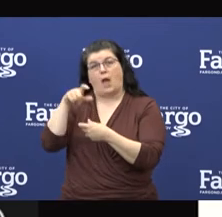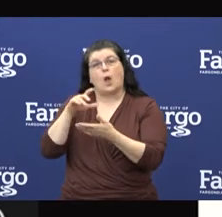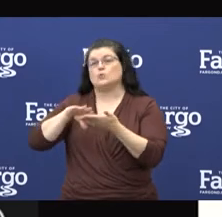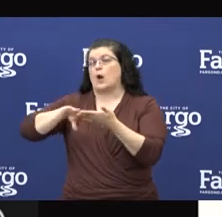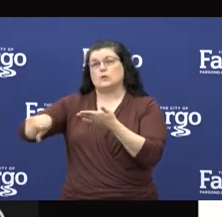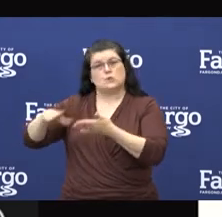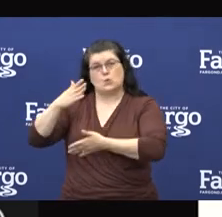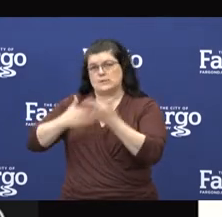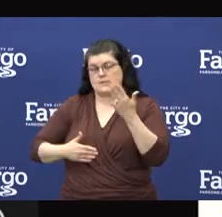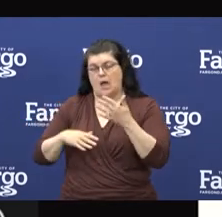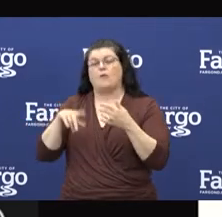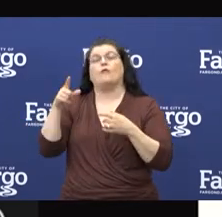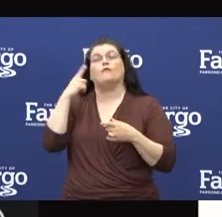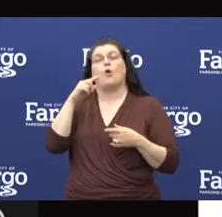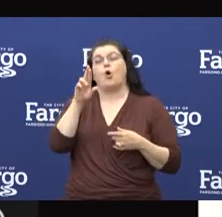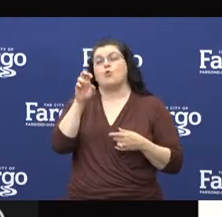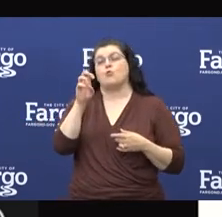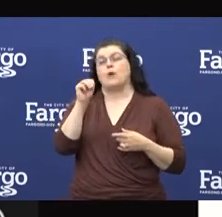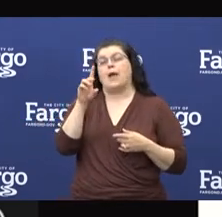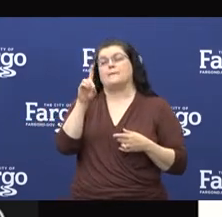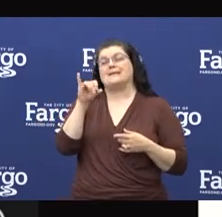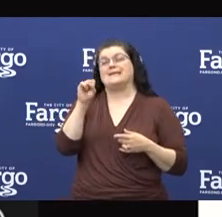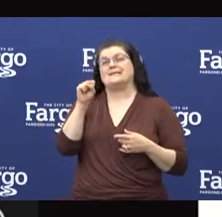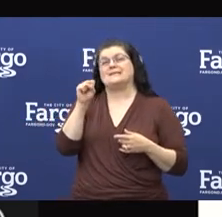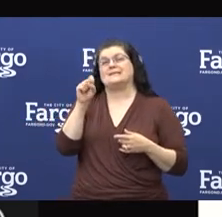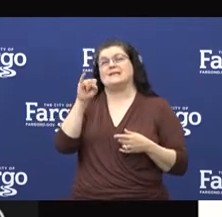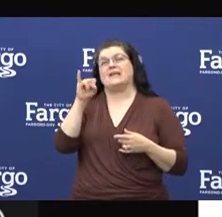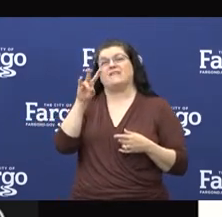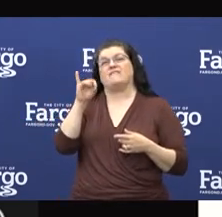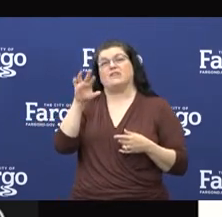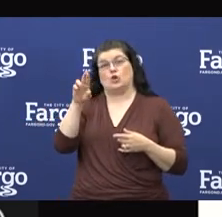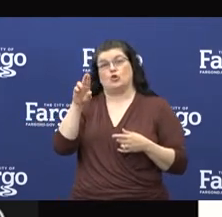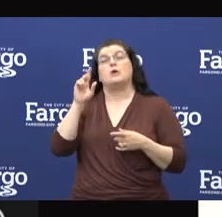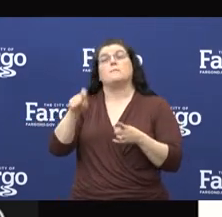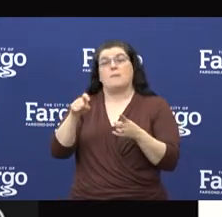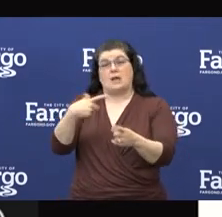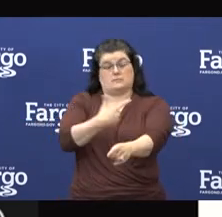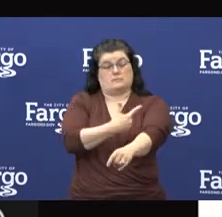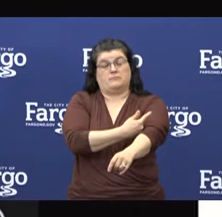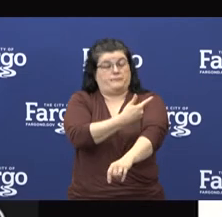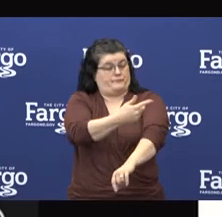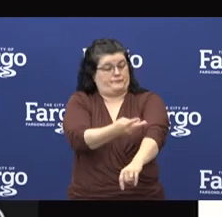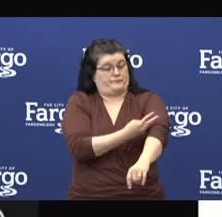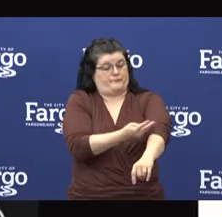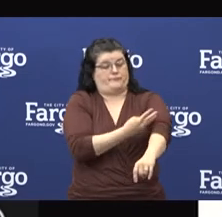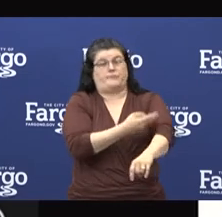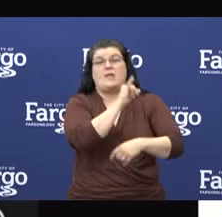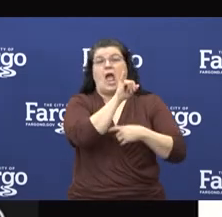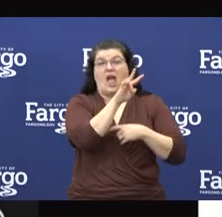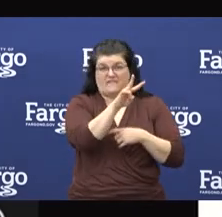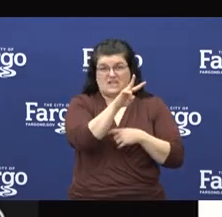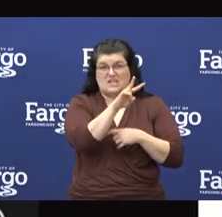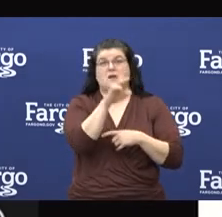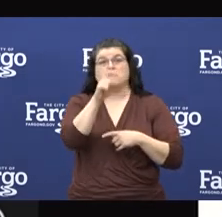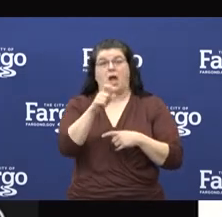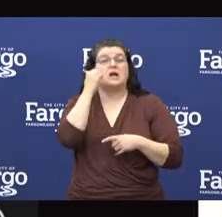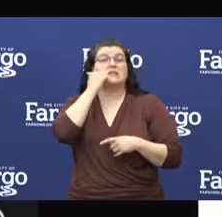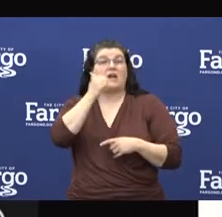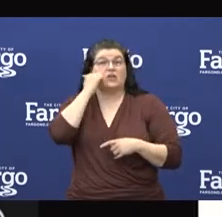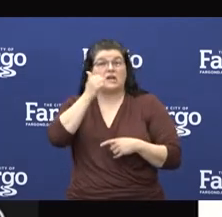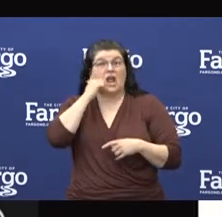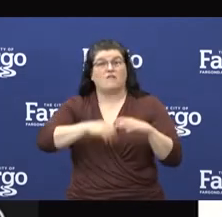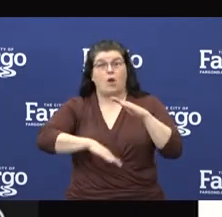of remdesivir. It must be given IV. It's given daily in hospitalized patients for up to 10 days. It